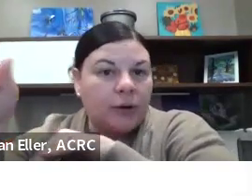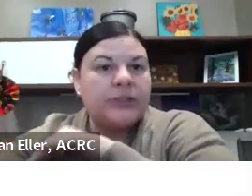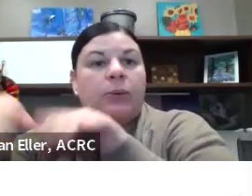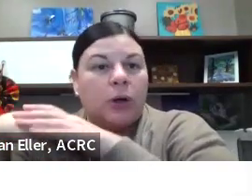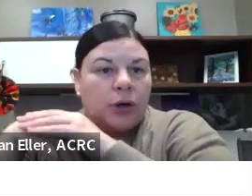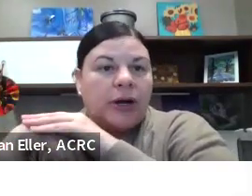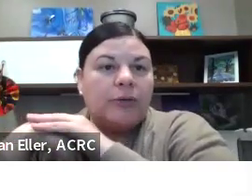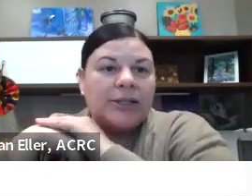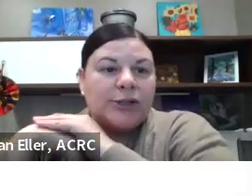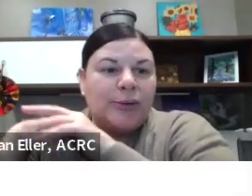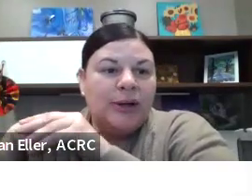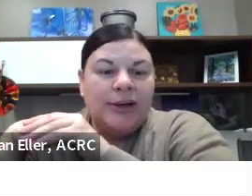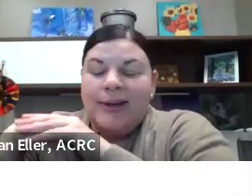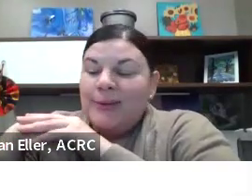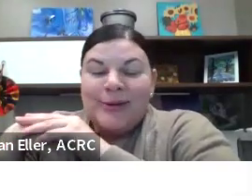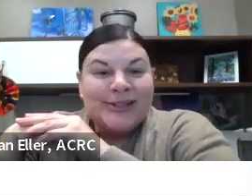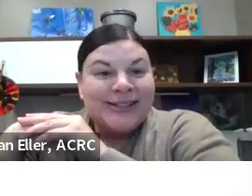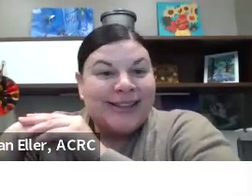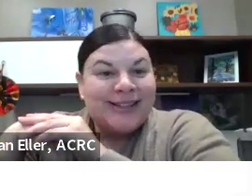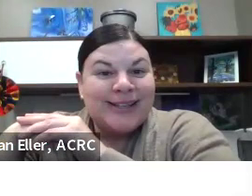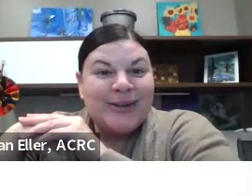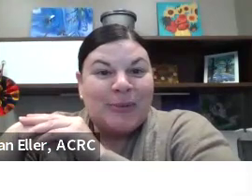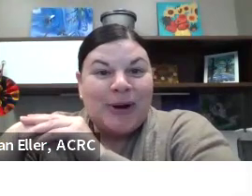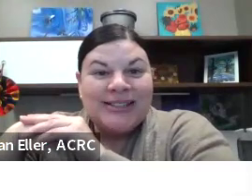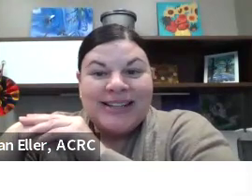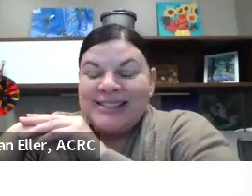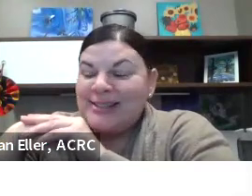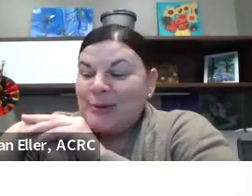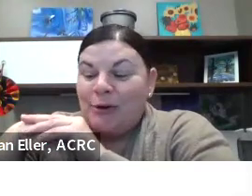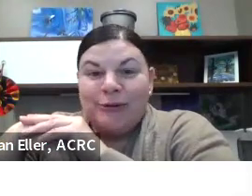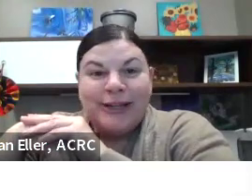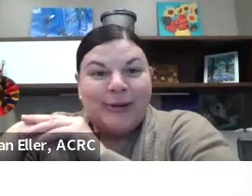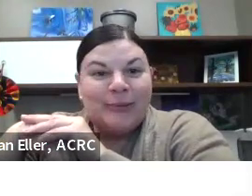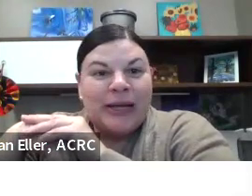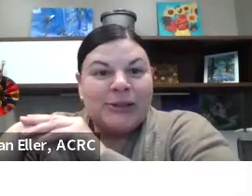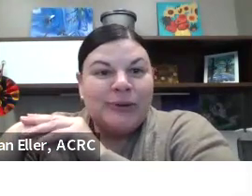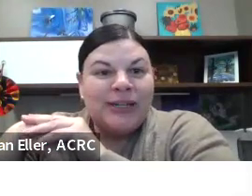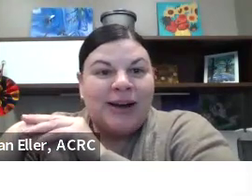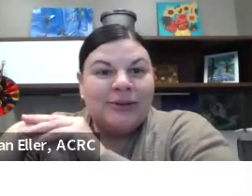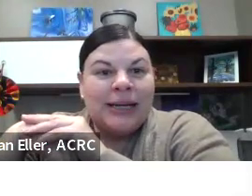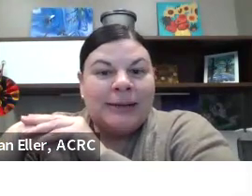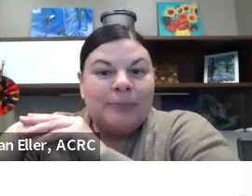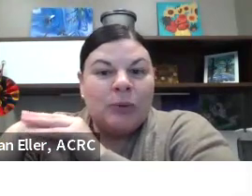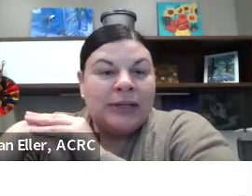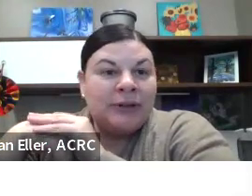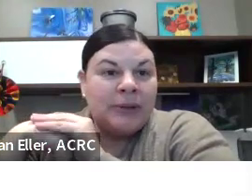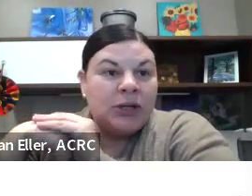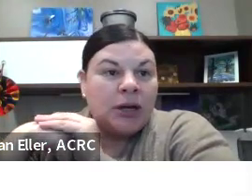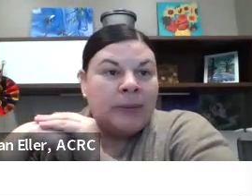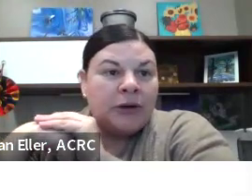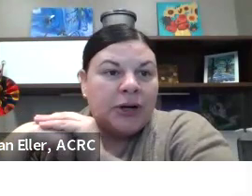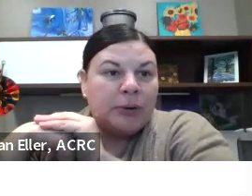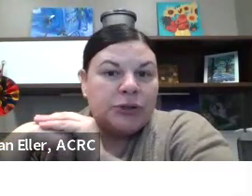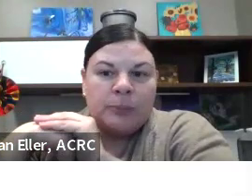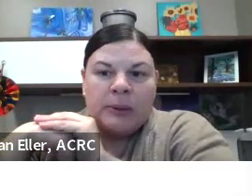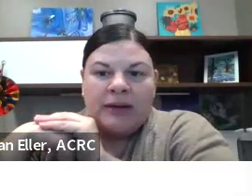and the errors that were occurring, right? So this is a new process, so hopefully it'll get smoothed out. But we'll definitely be